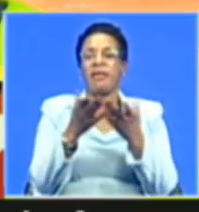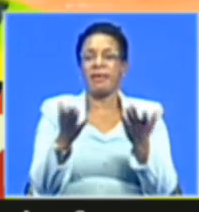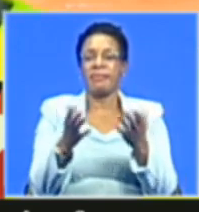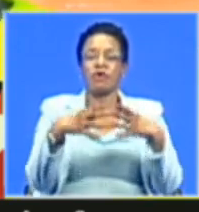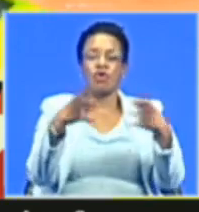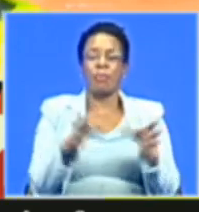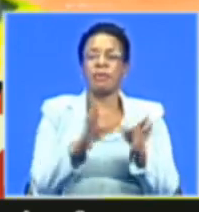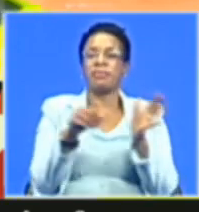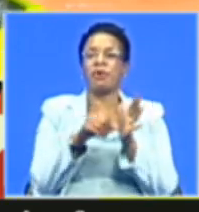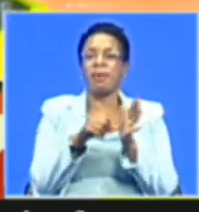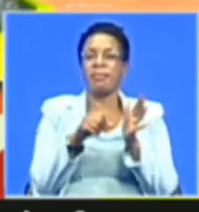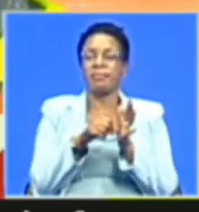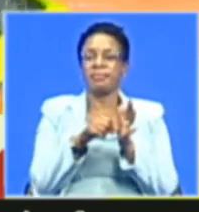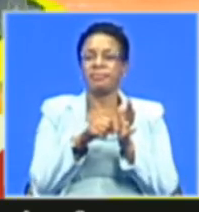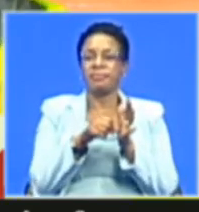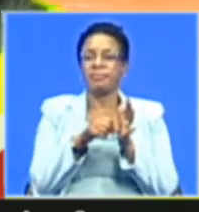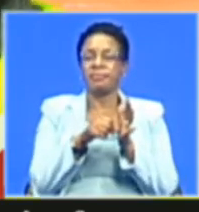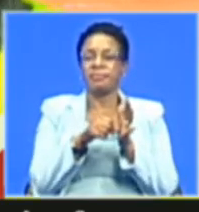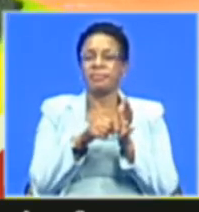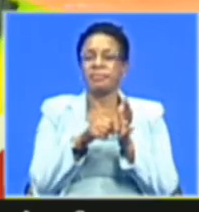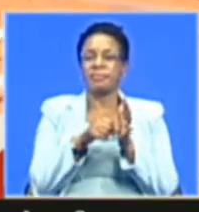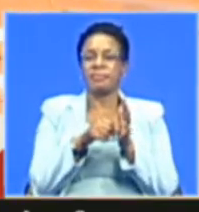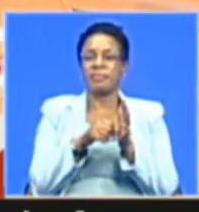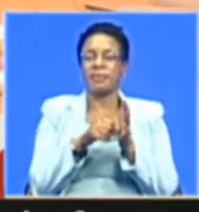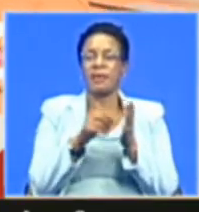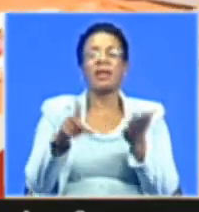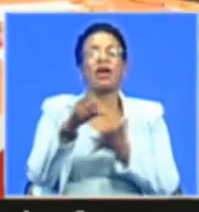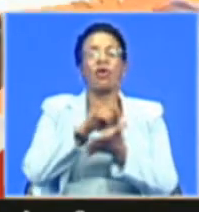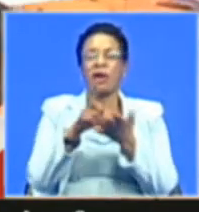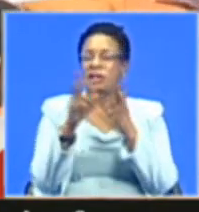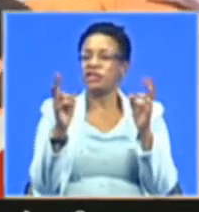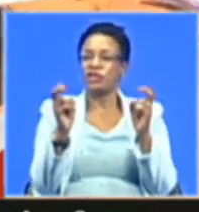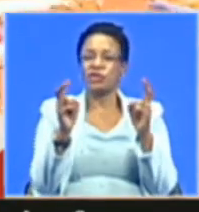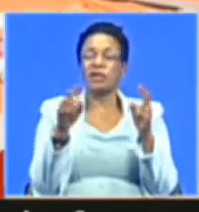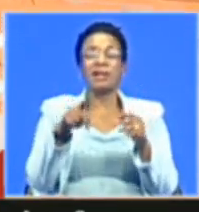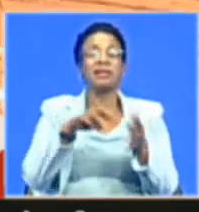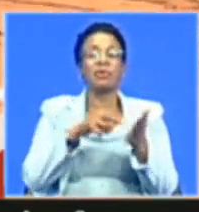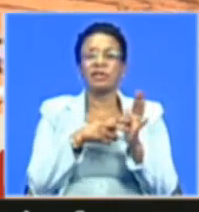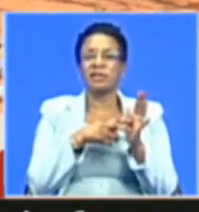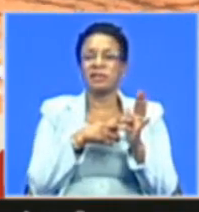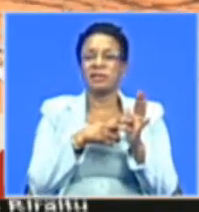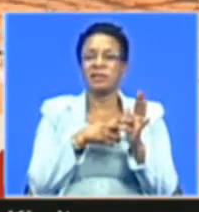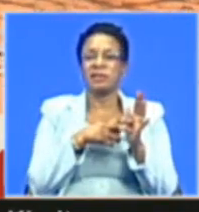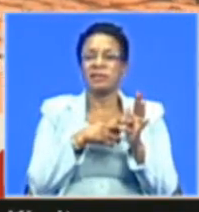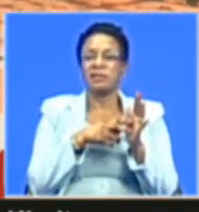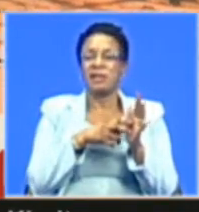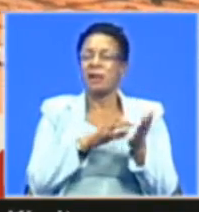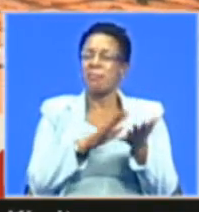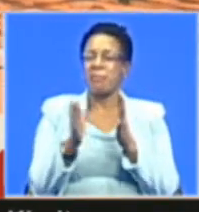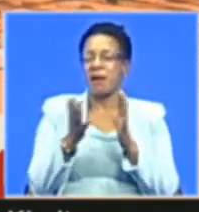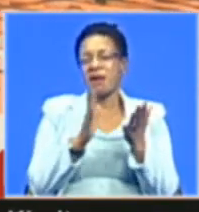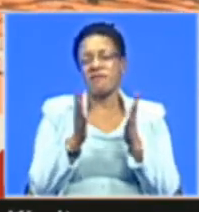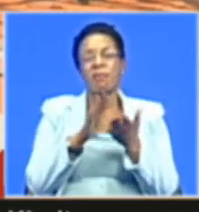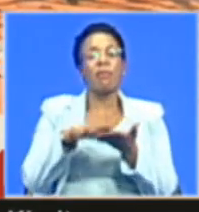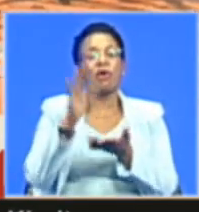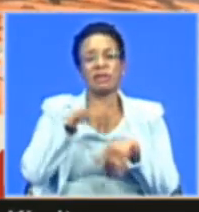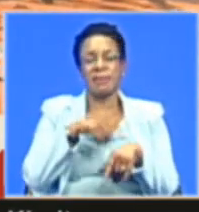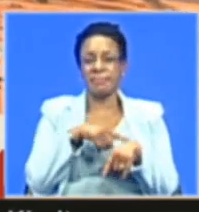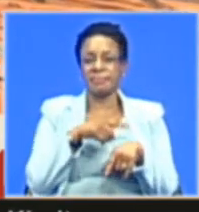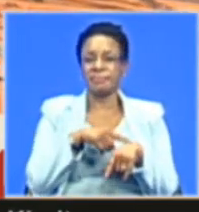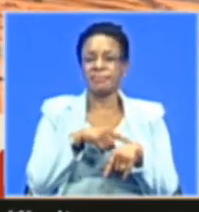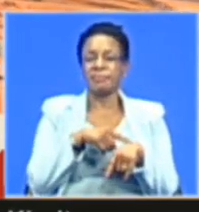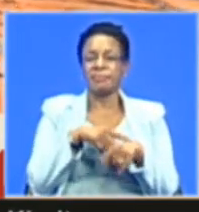problems, and these local issues. This project, it may take some more time,